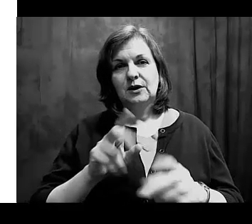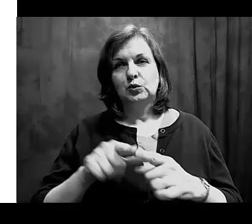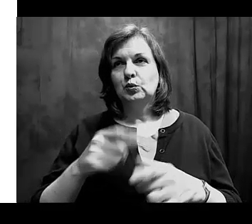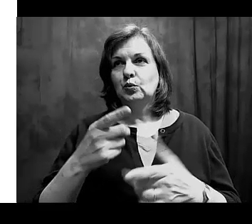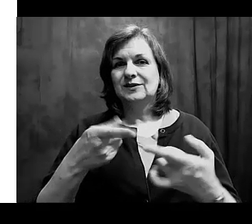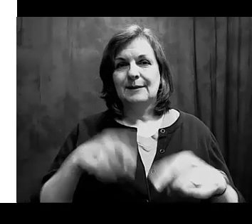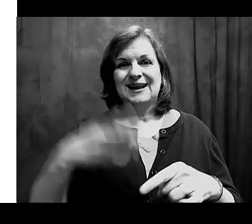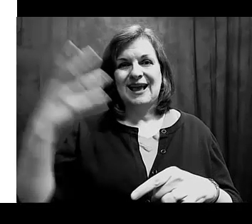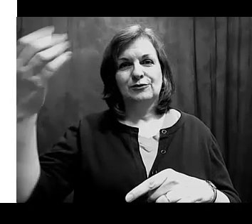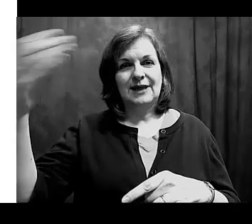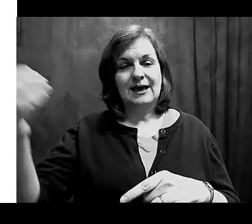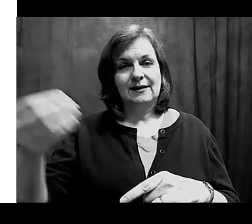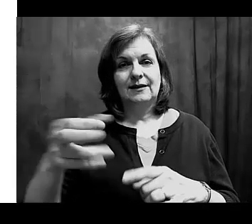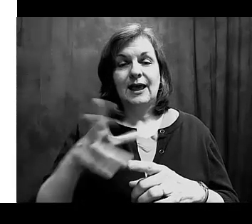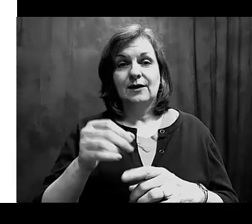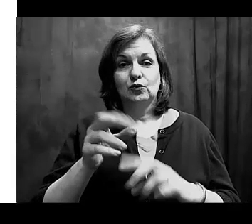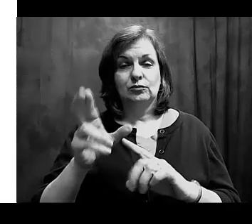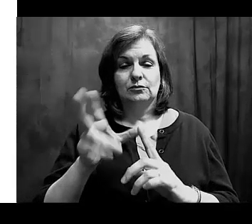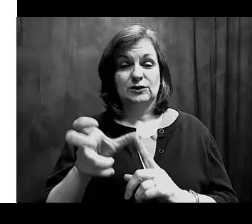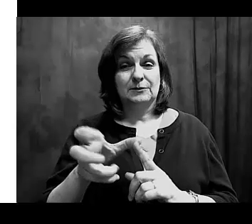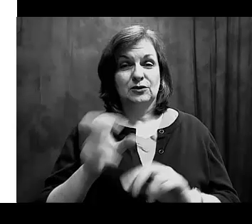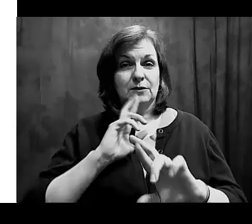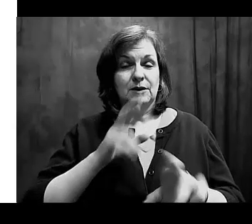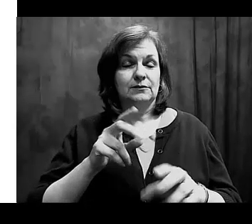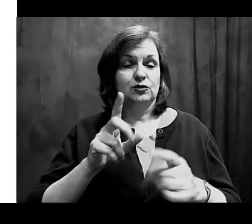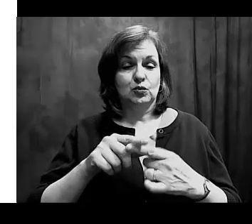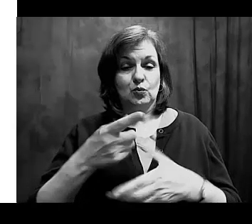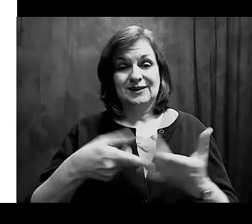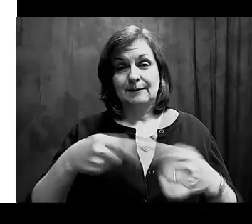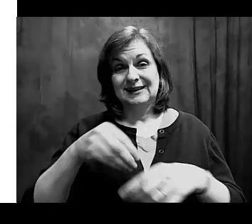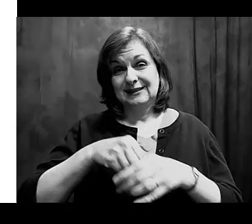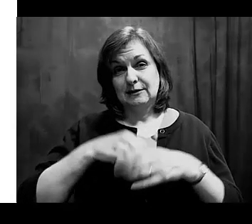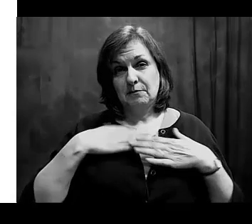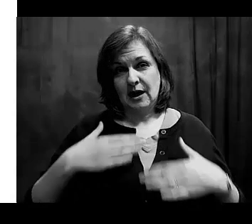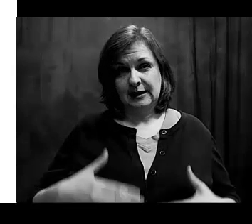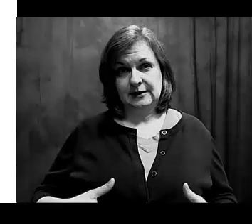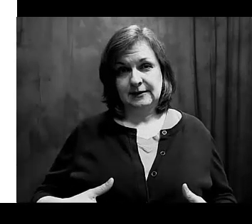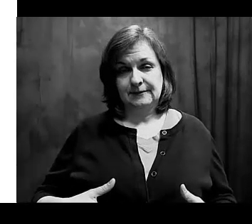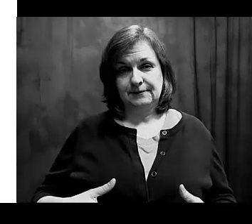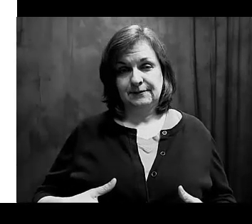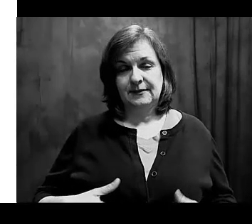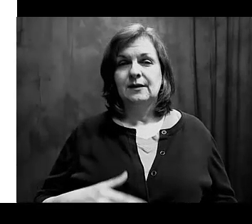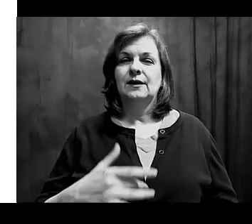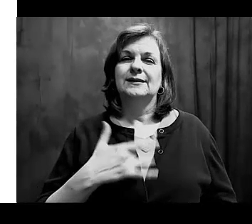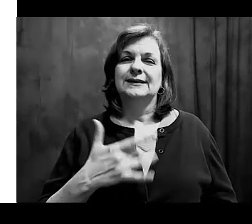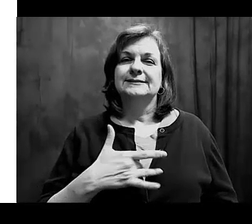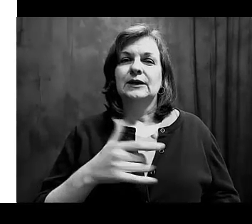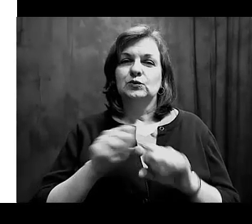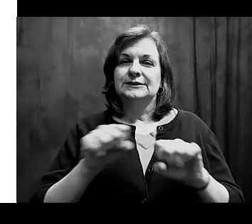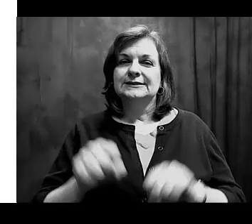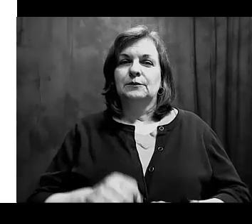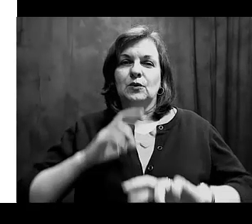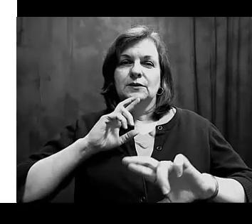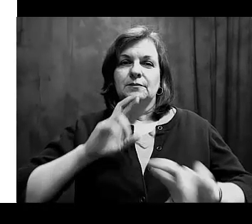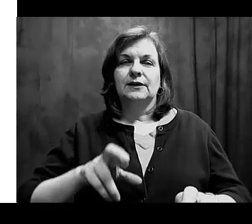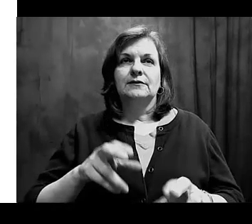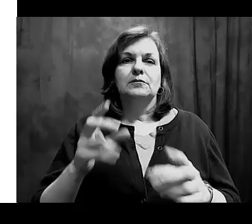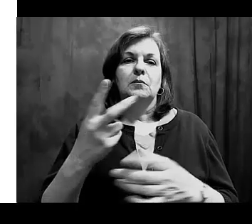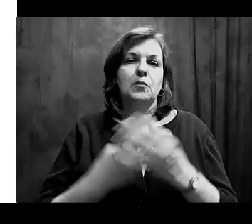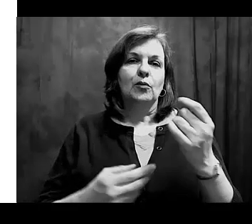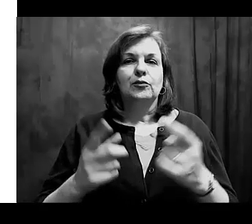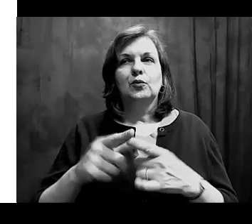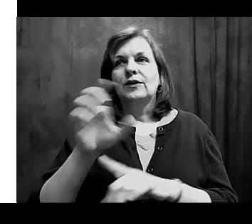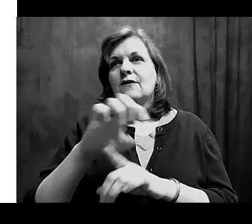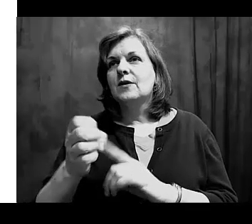reception, or your sensory receptors in your body, we look at how